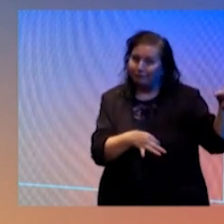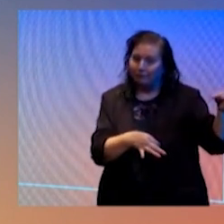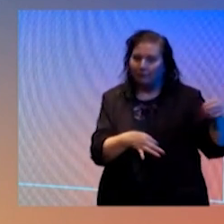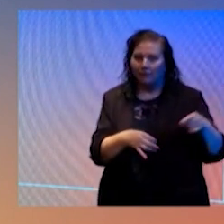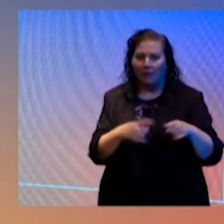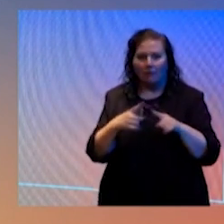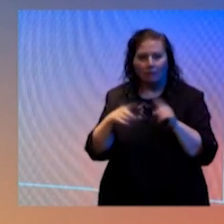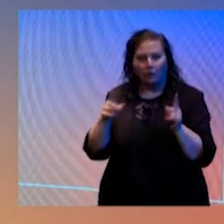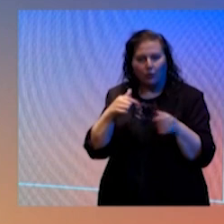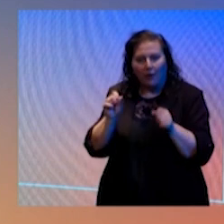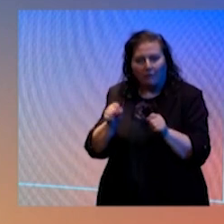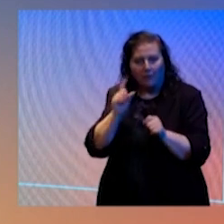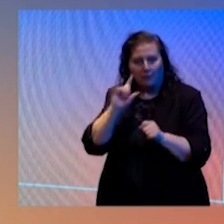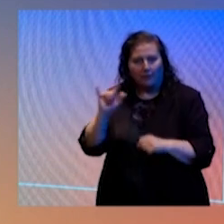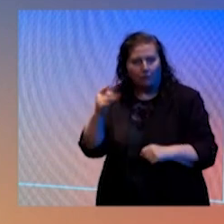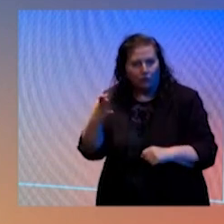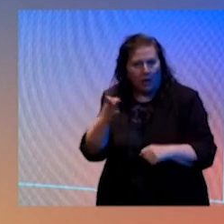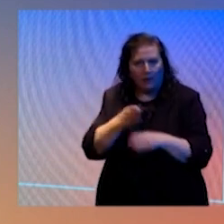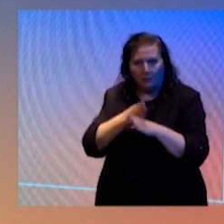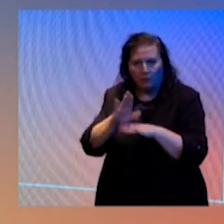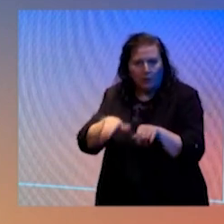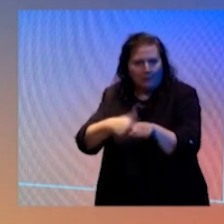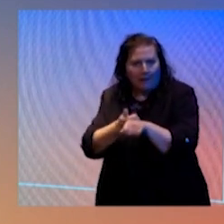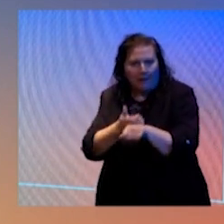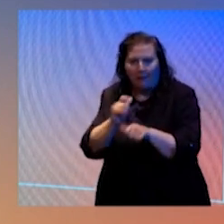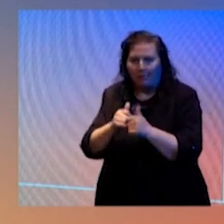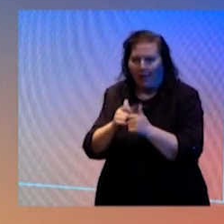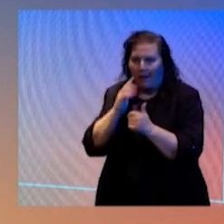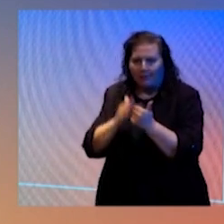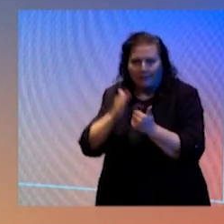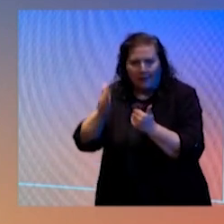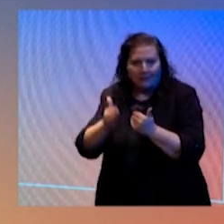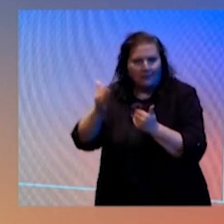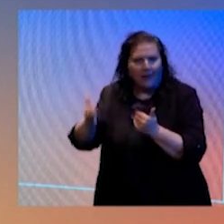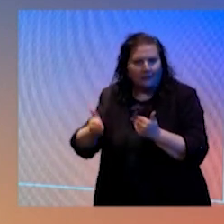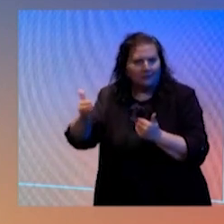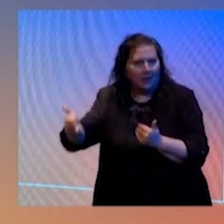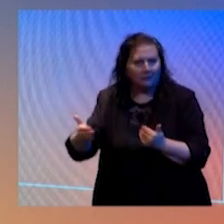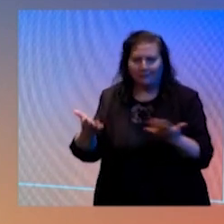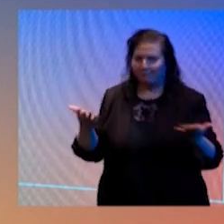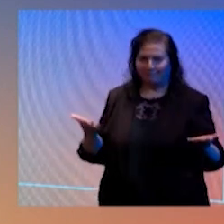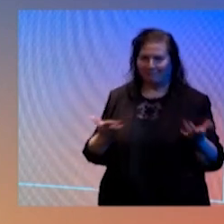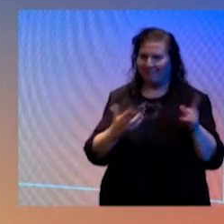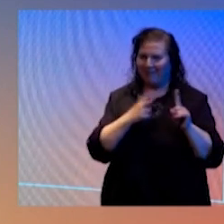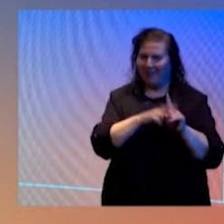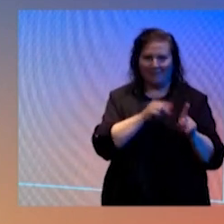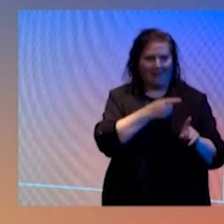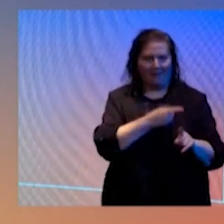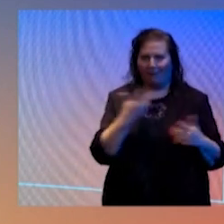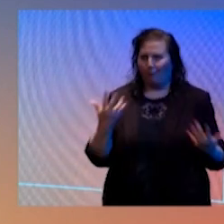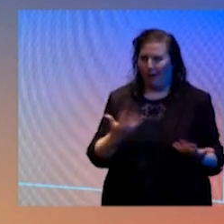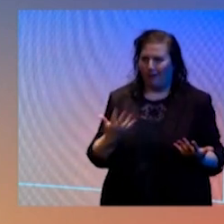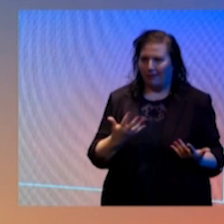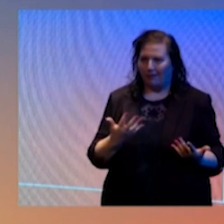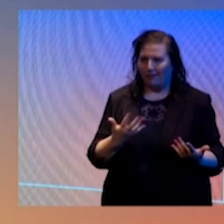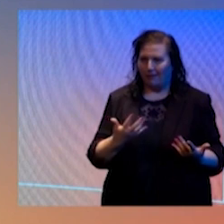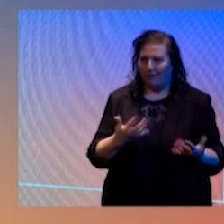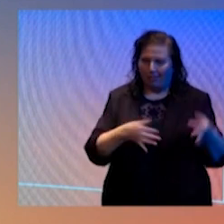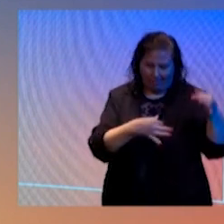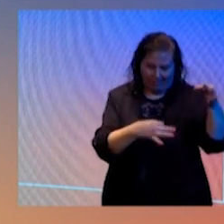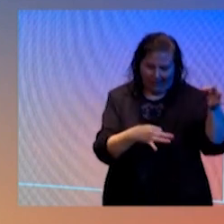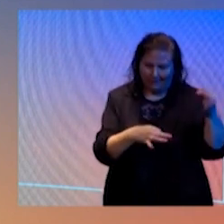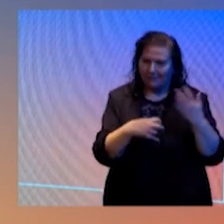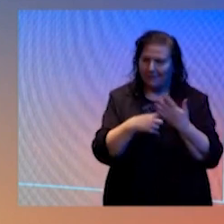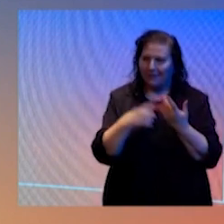have the opportunity for a job and a career behind it, then you're not using it the right way. This is your ticket to that opportunity